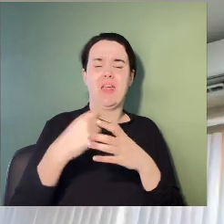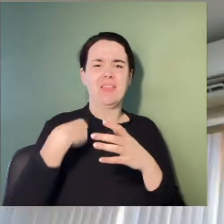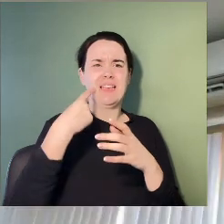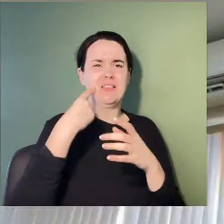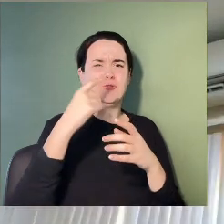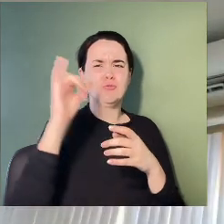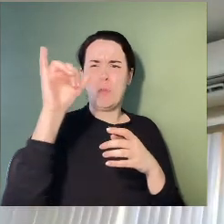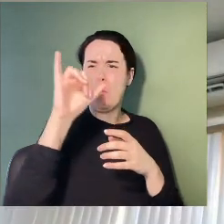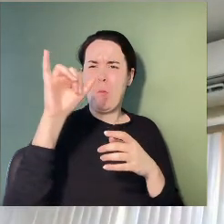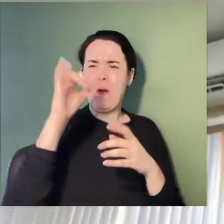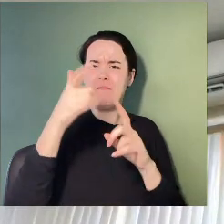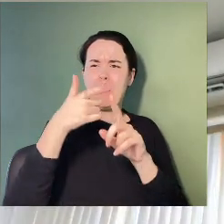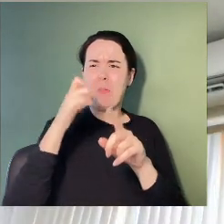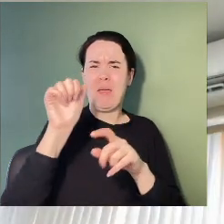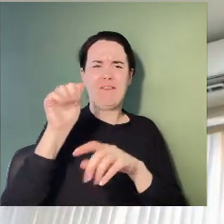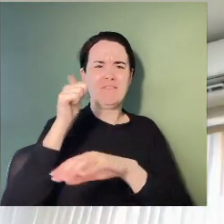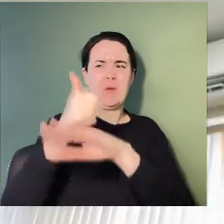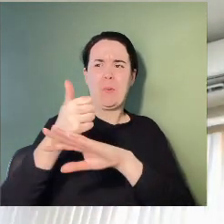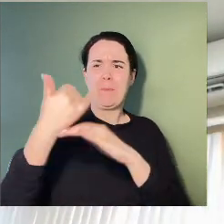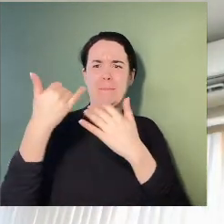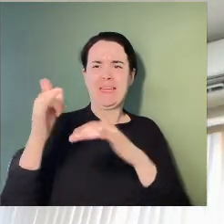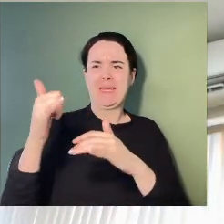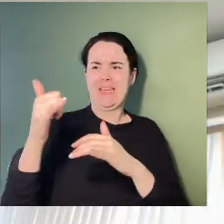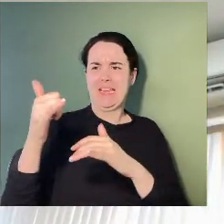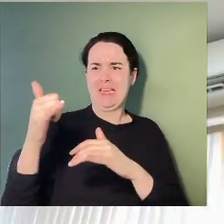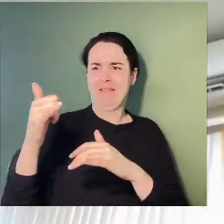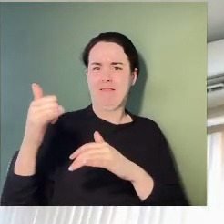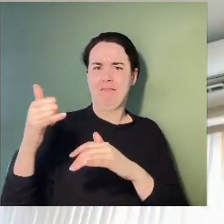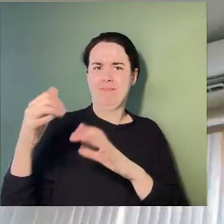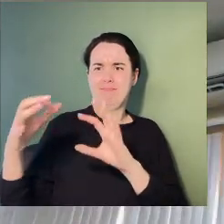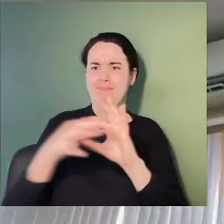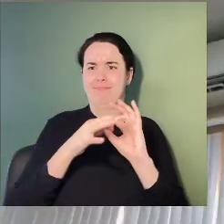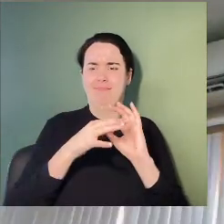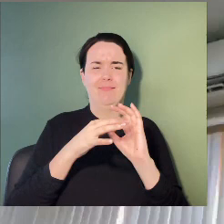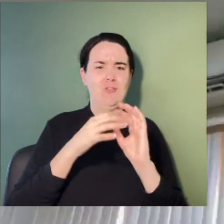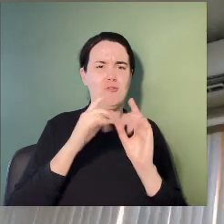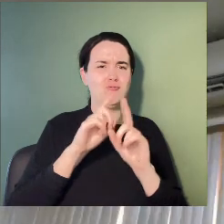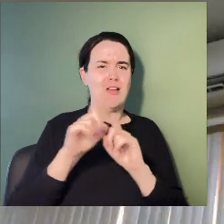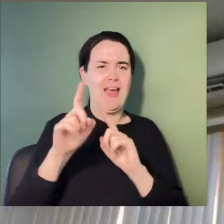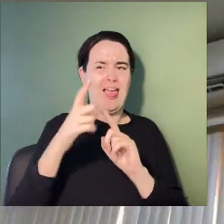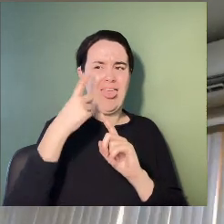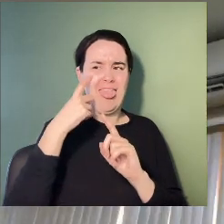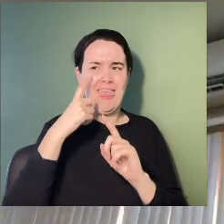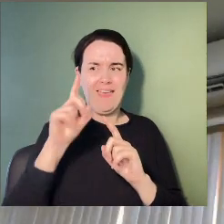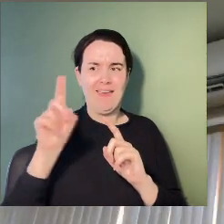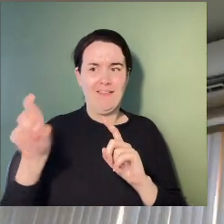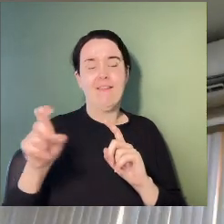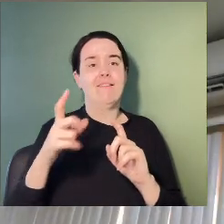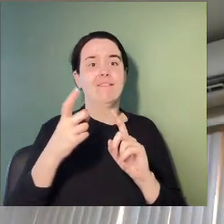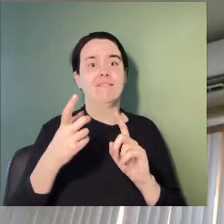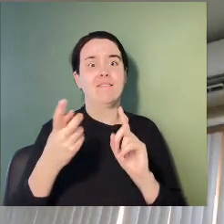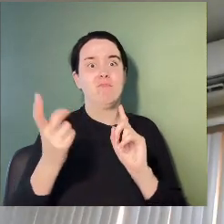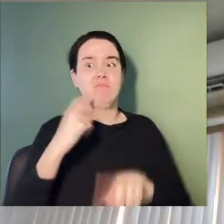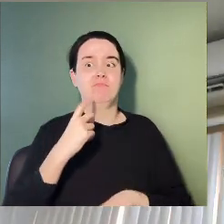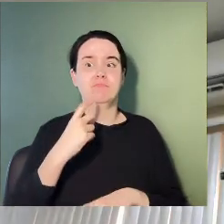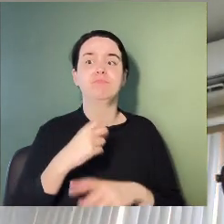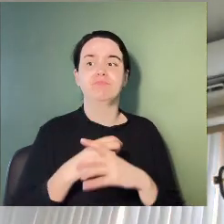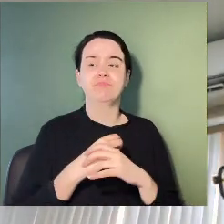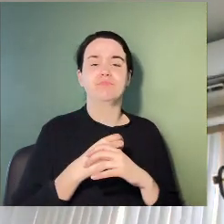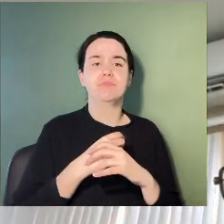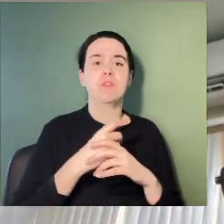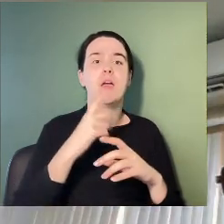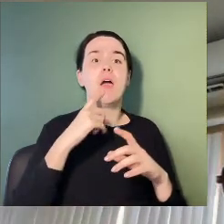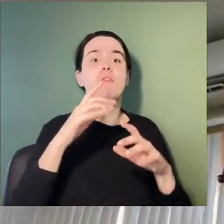someone from that foundation on the call, so maybe we will try to surface that. From Azmat at the Foundation for Rural